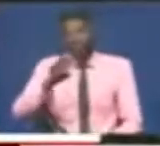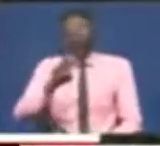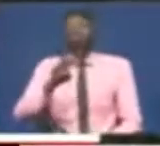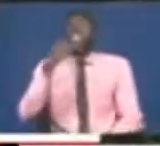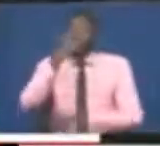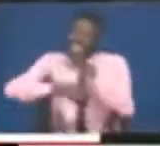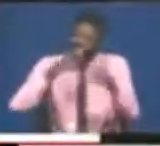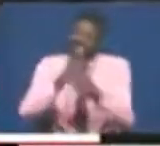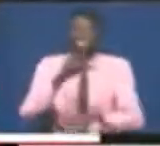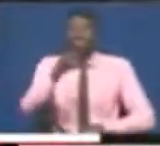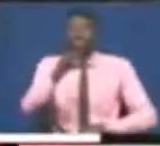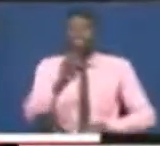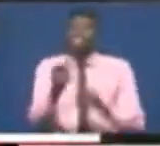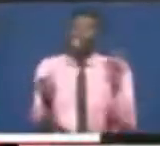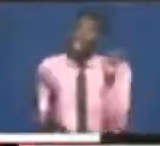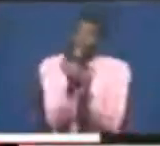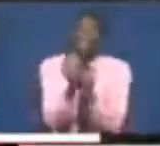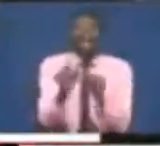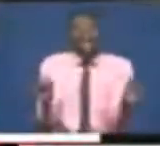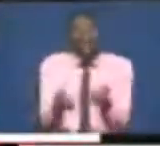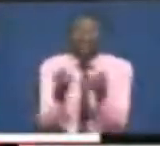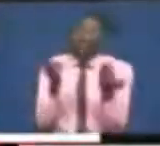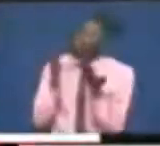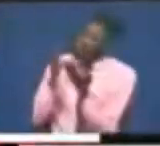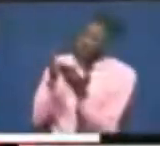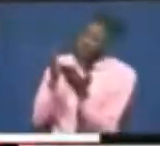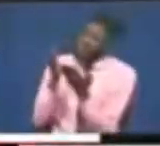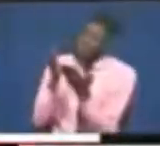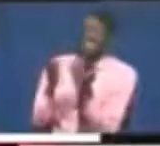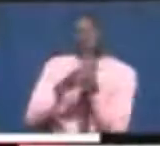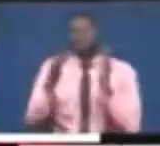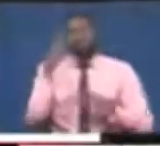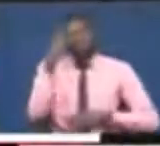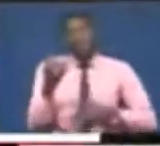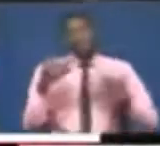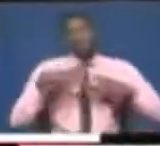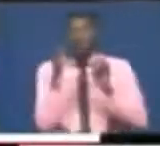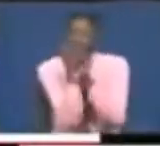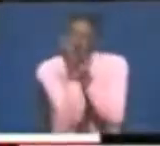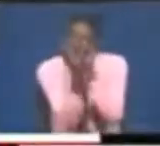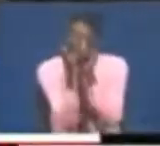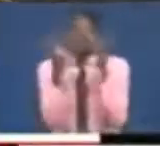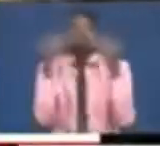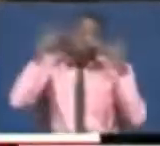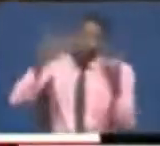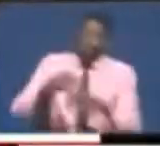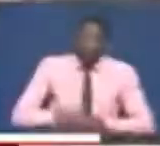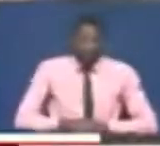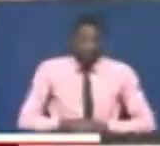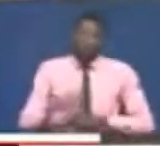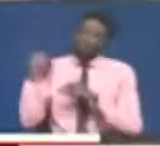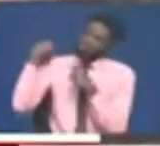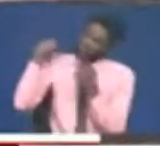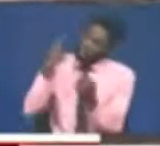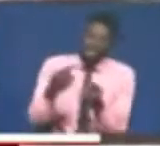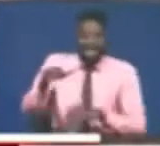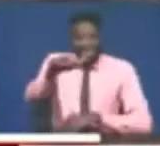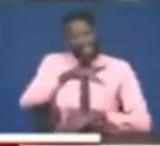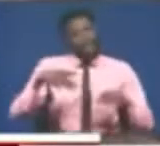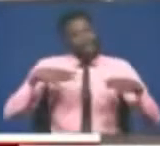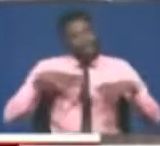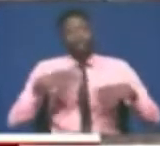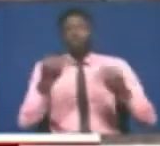following shocking photos of couples making out at the park. Well, the park has been on a journey of rewriting its history following the county